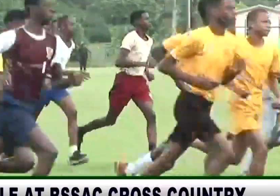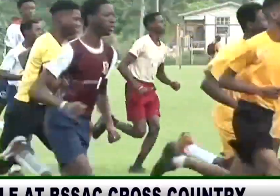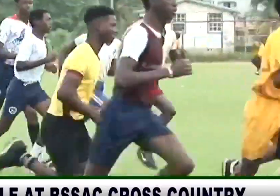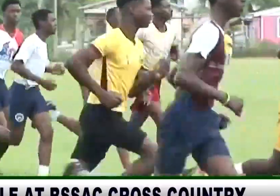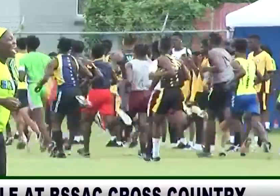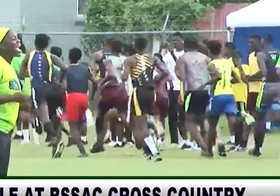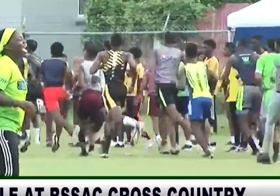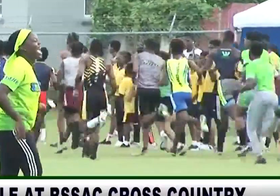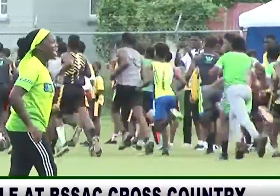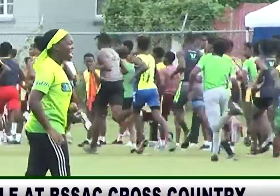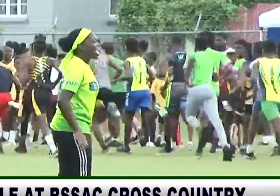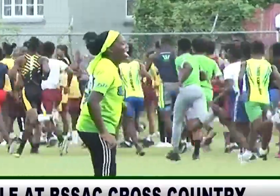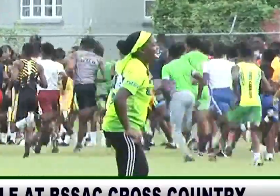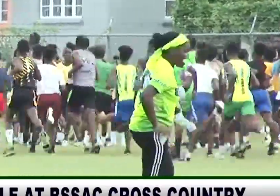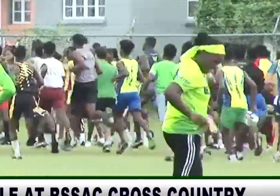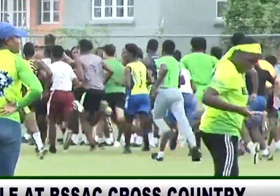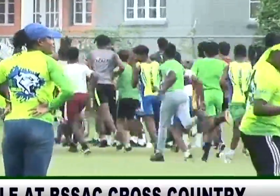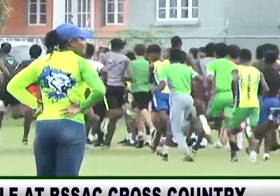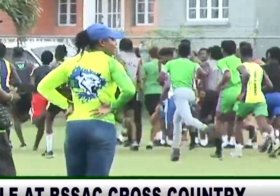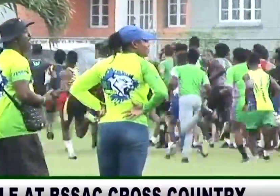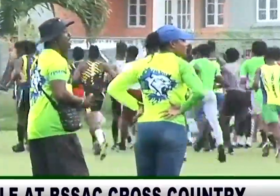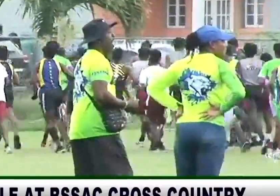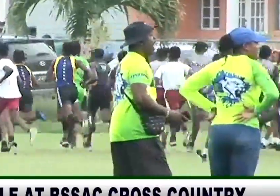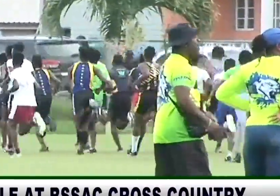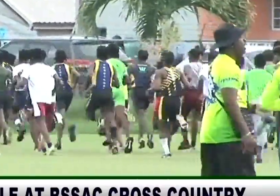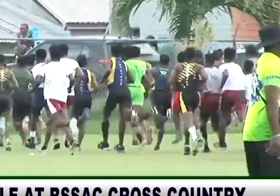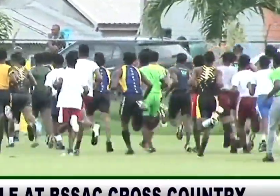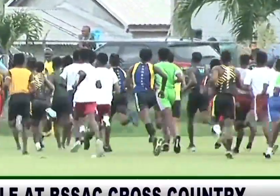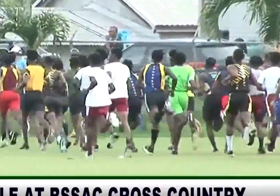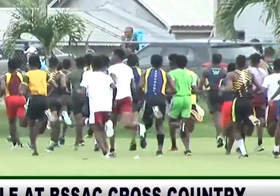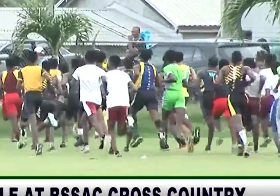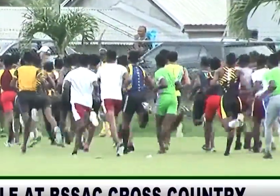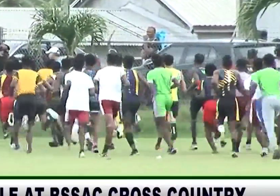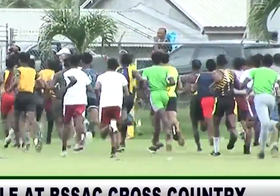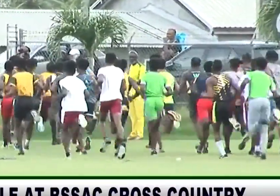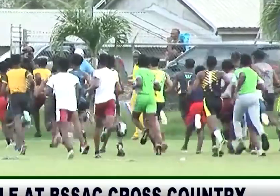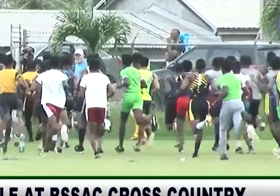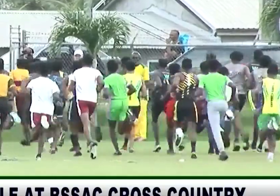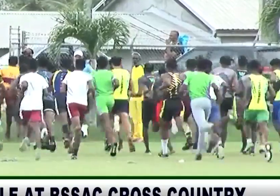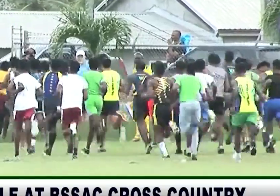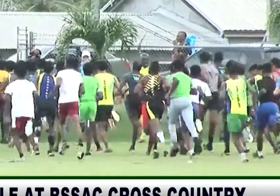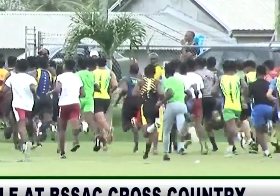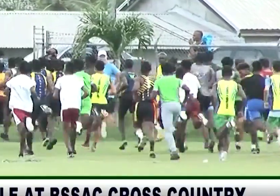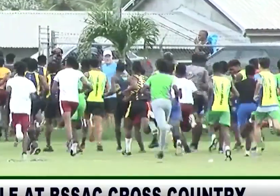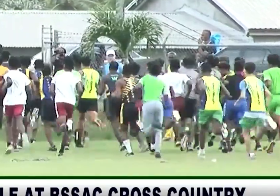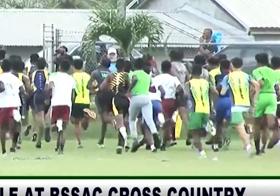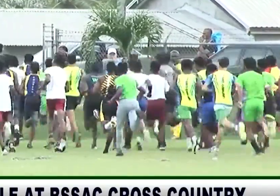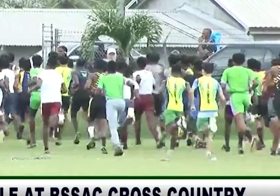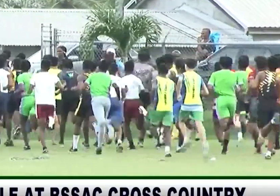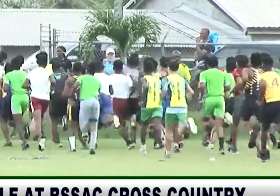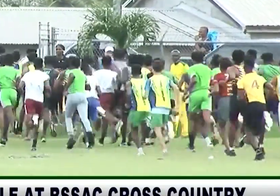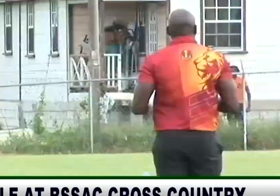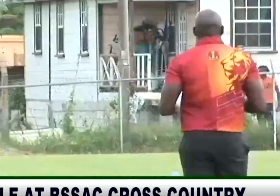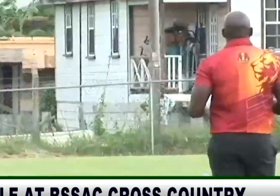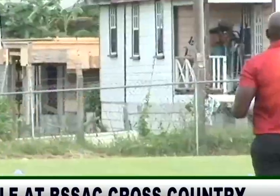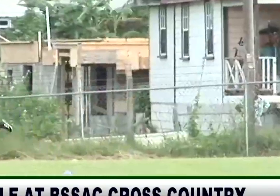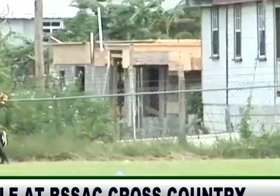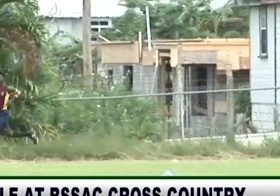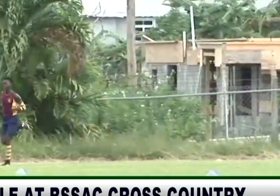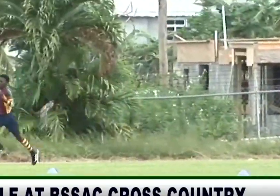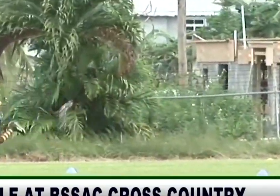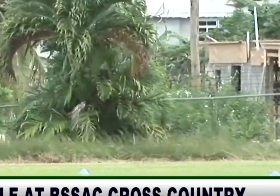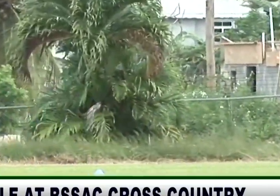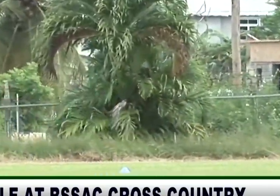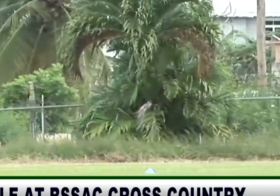and easy as the boys finished the opening 200 meters of the 4K race and head for the exit. Let's fast forward to the